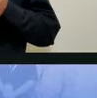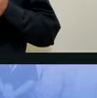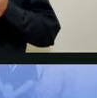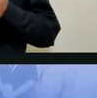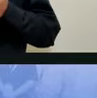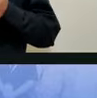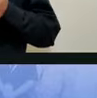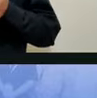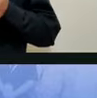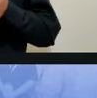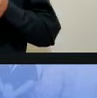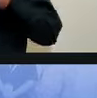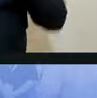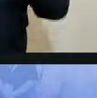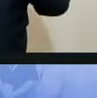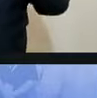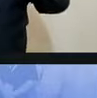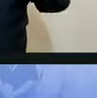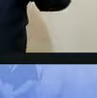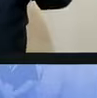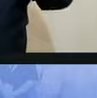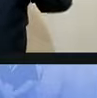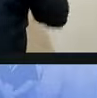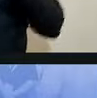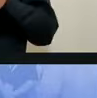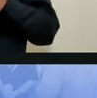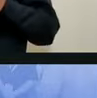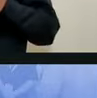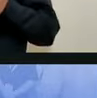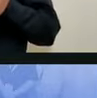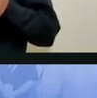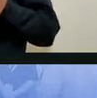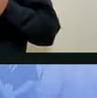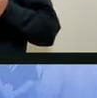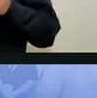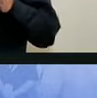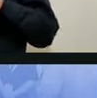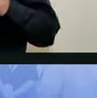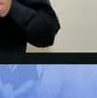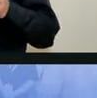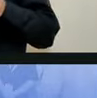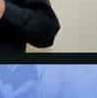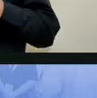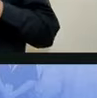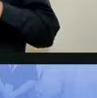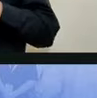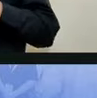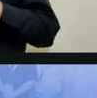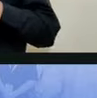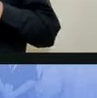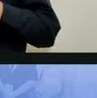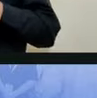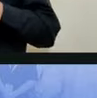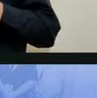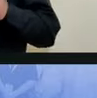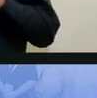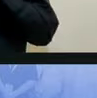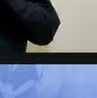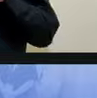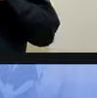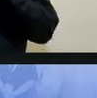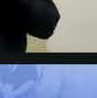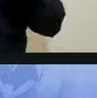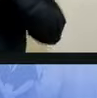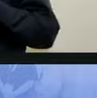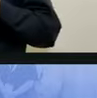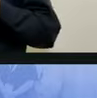groundwork actually. For our impact measurement as well as impact creation works that we do at policy level. And I'm